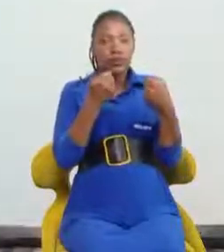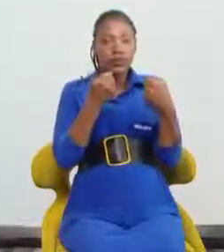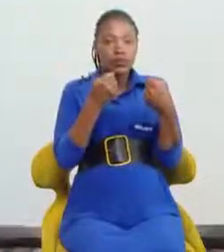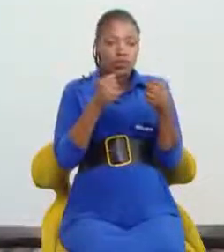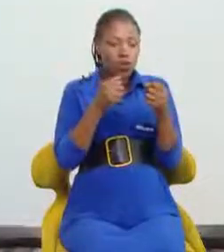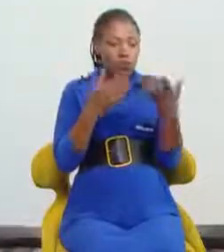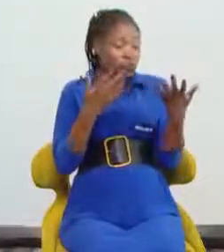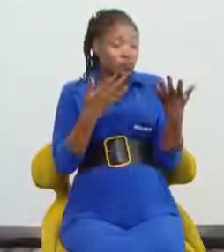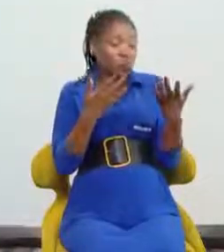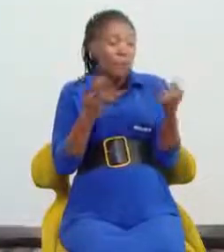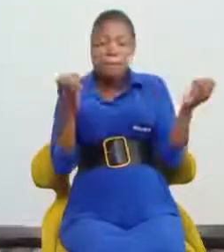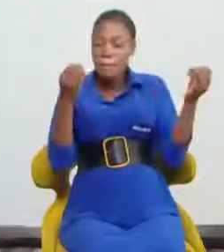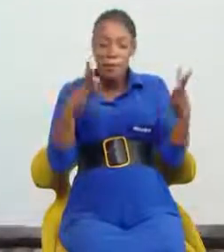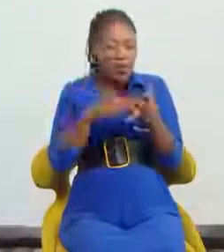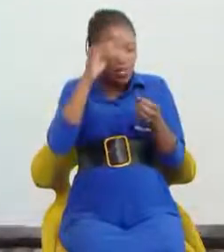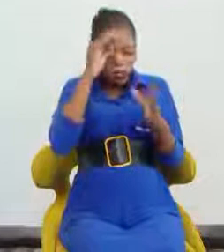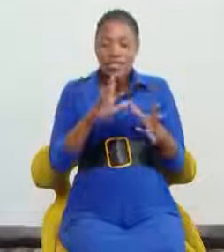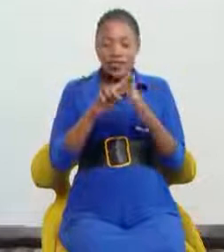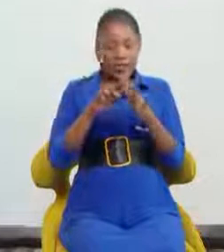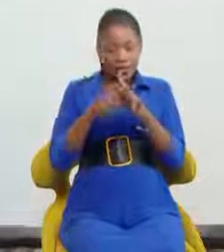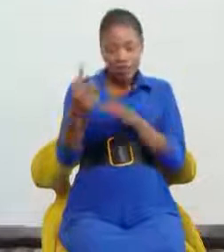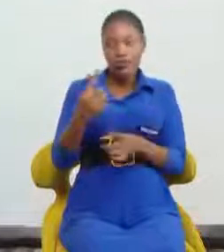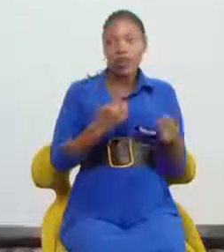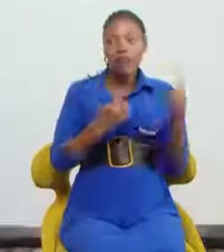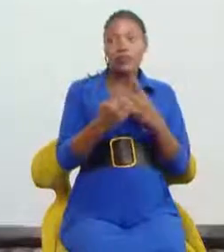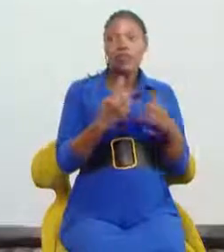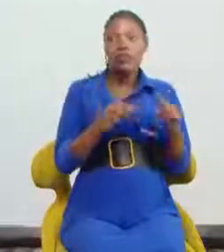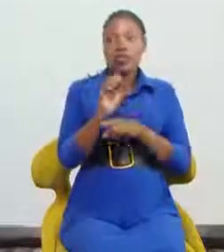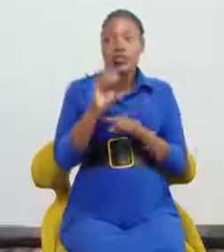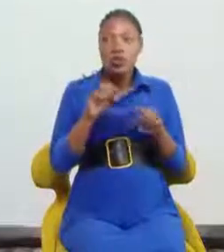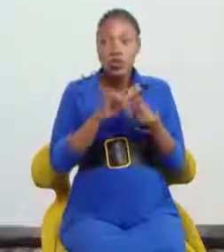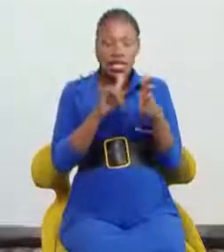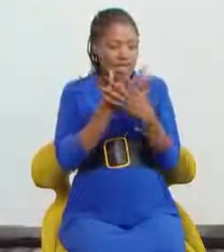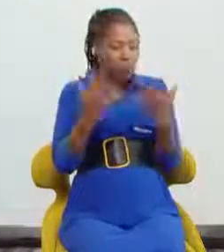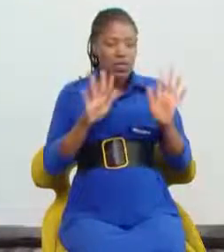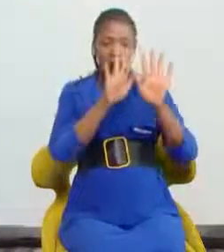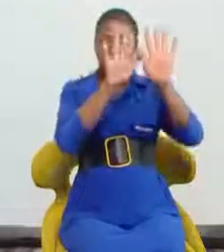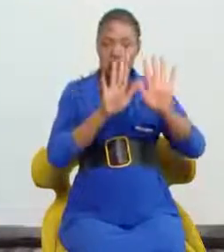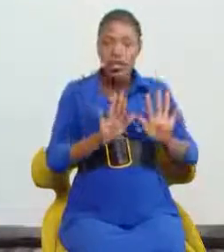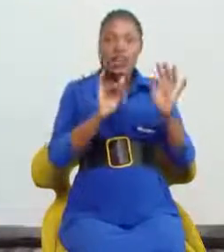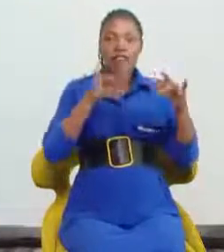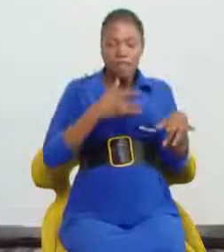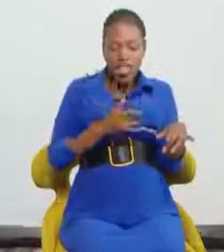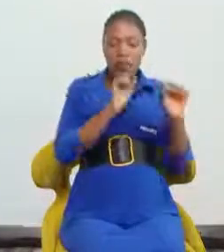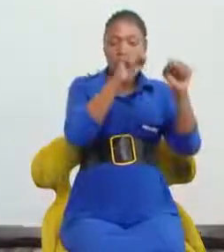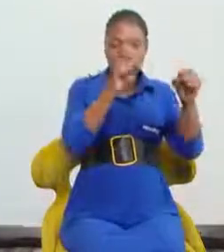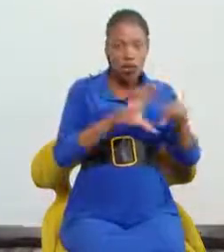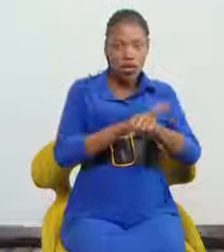why? Well, many students started to come. So this is something extremely important. So they feel that they can get some